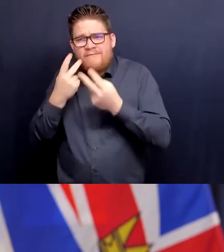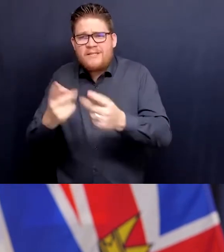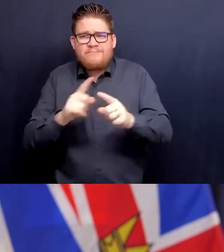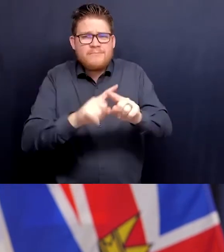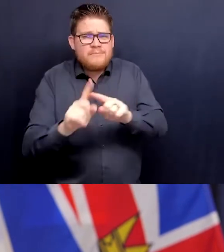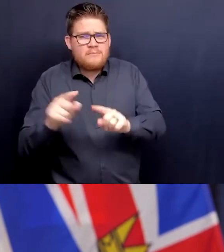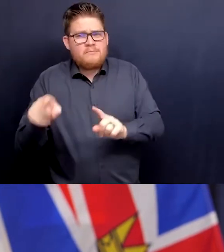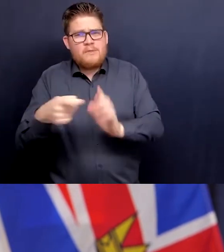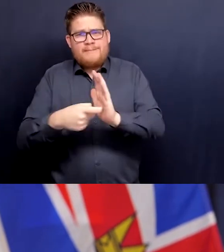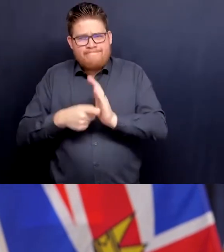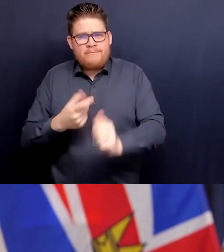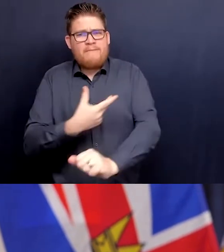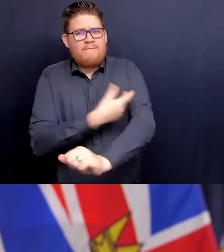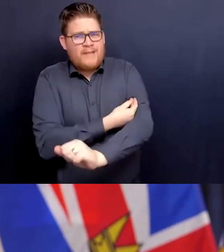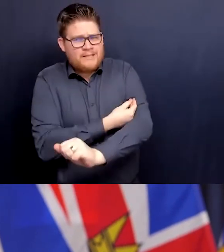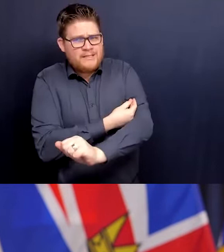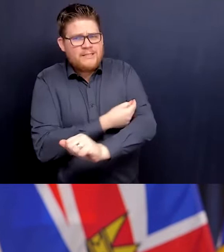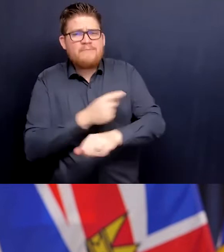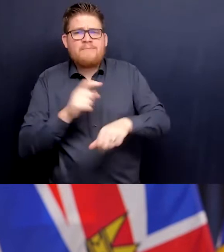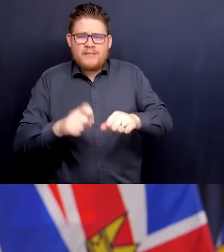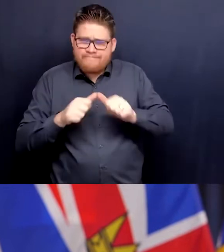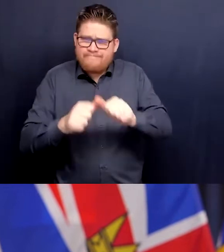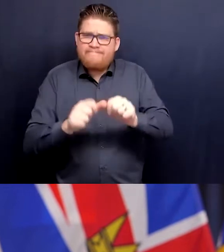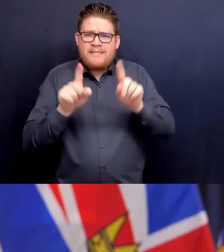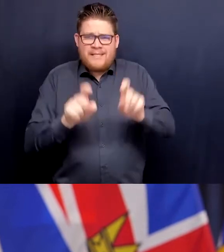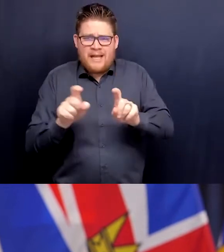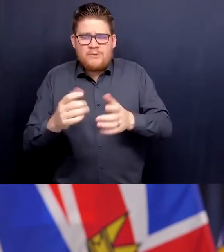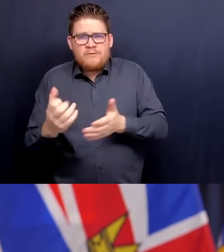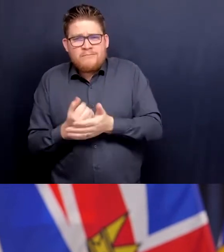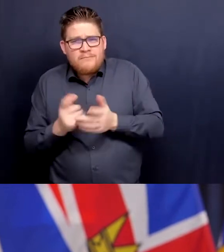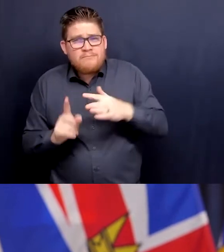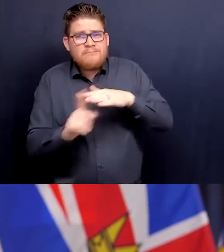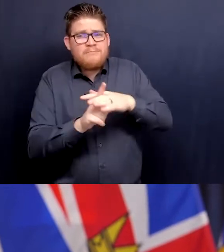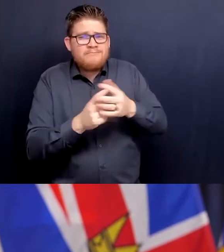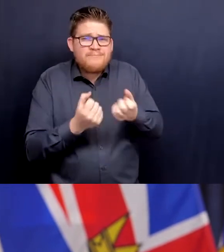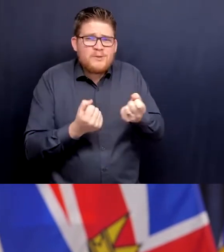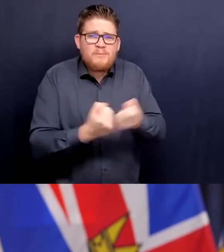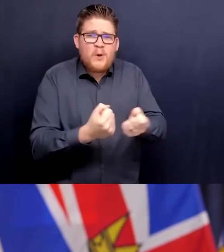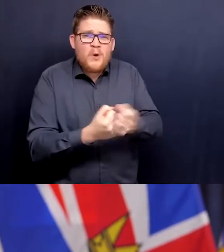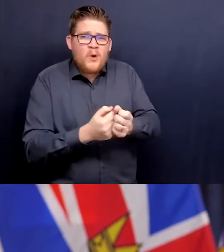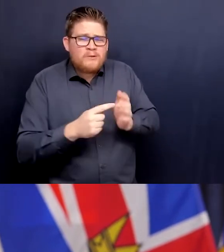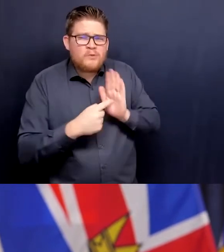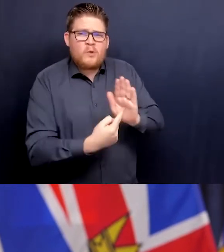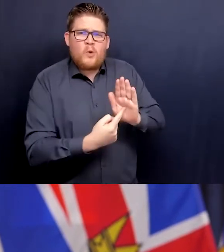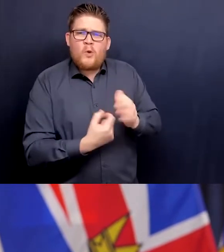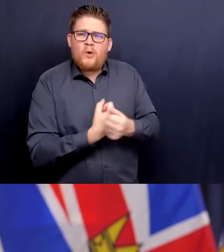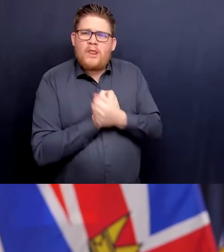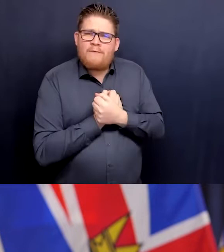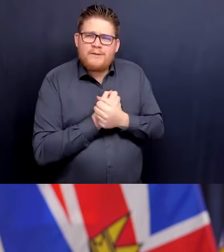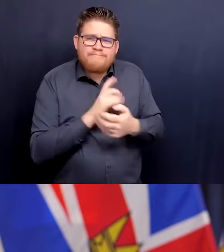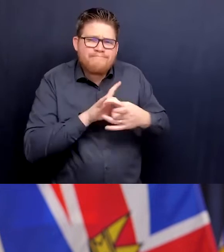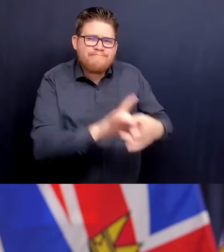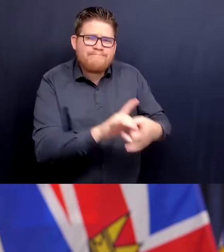all tested, and all there to provide love and caring and engagement and support to people who live in long-term care, to